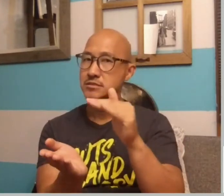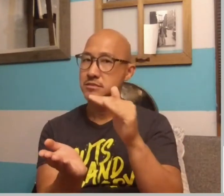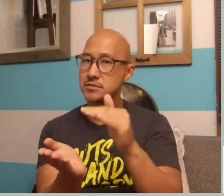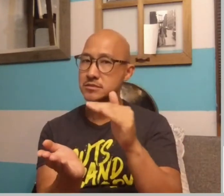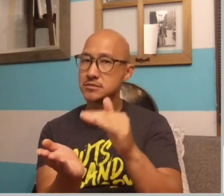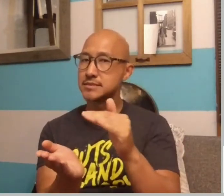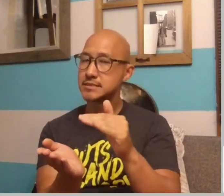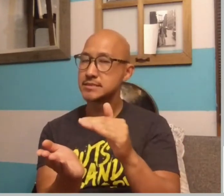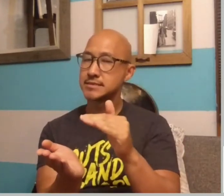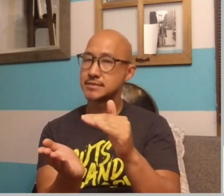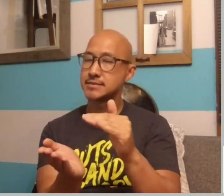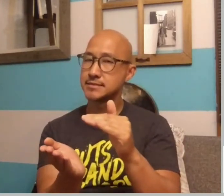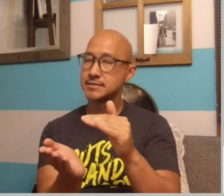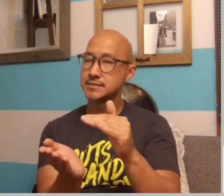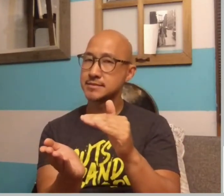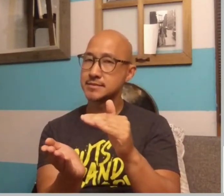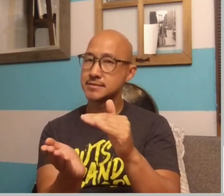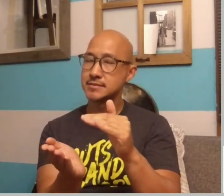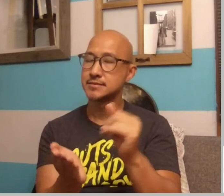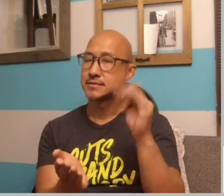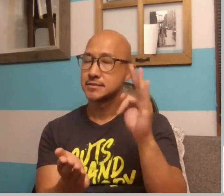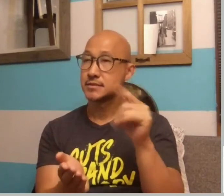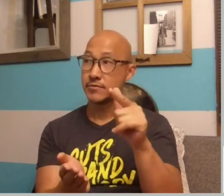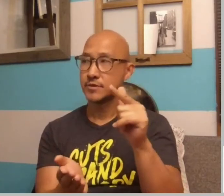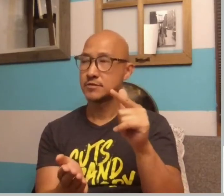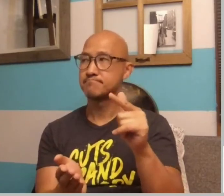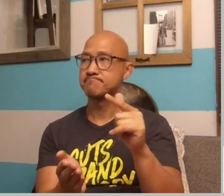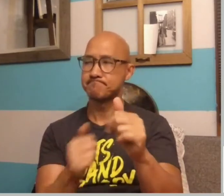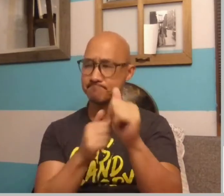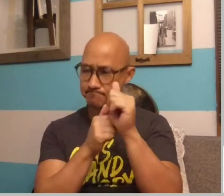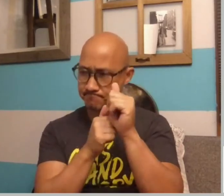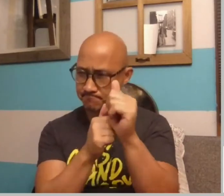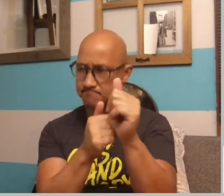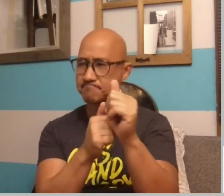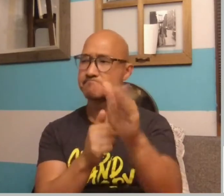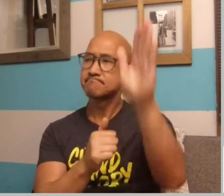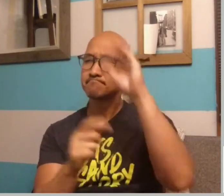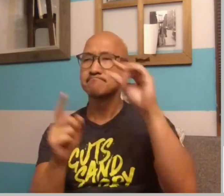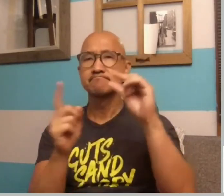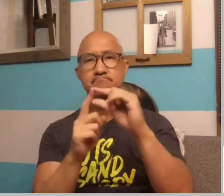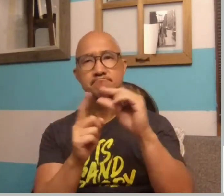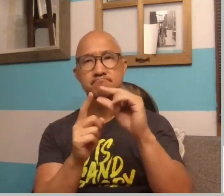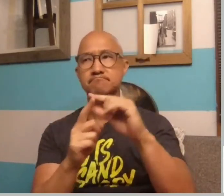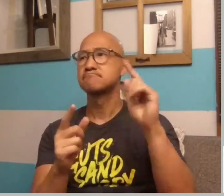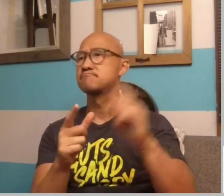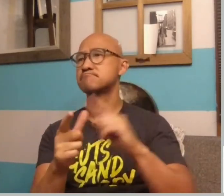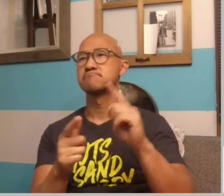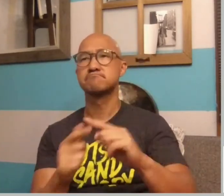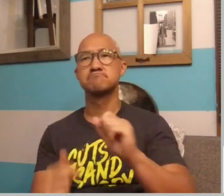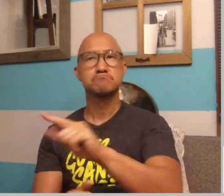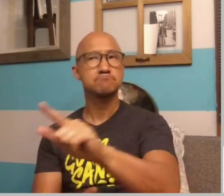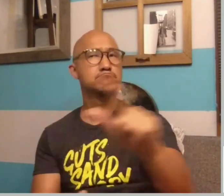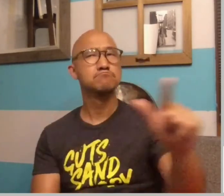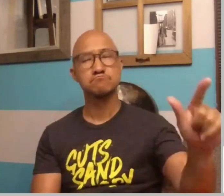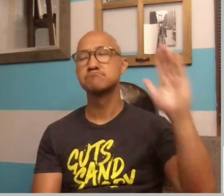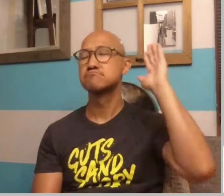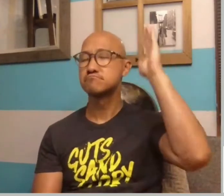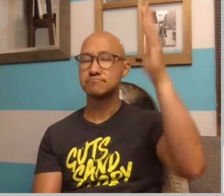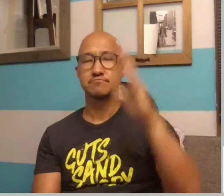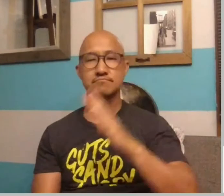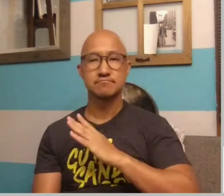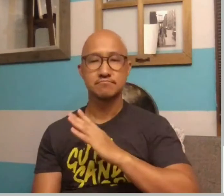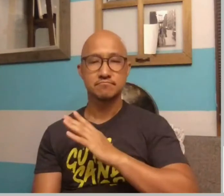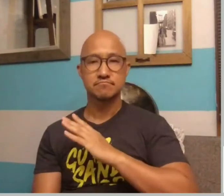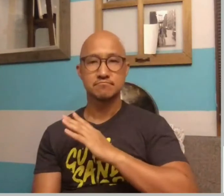word. Once you commit yourself to the word, everything else falls into place, thanks to the Holy Spirit. And that right there is